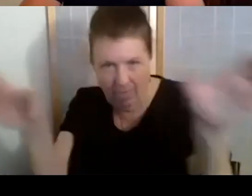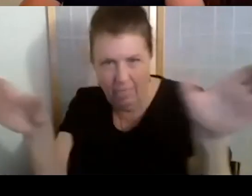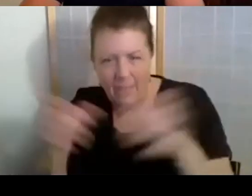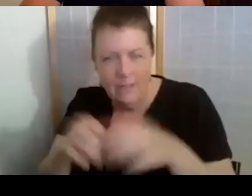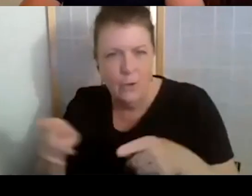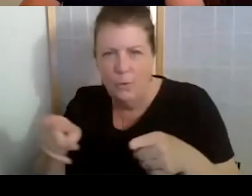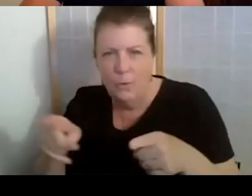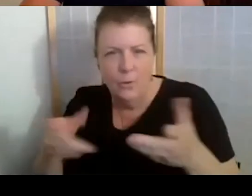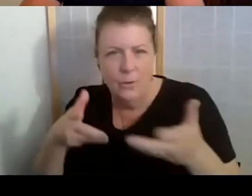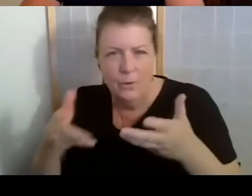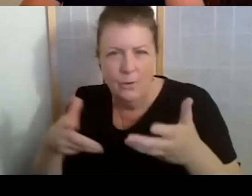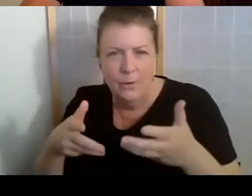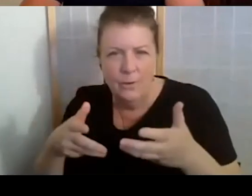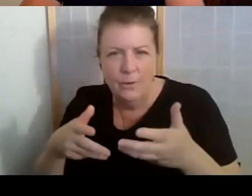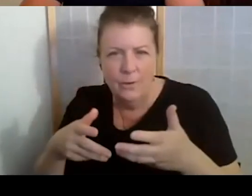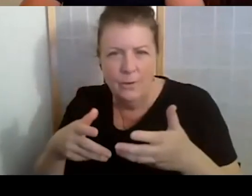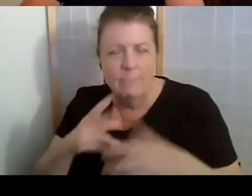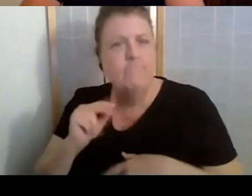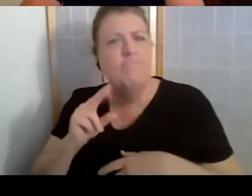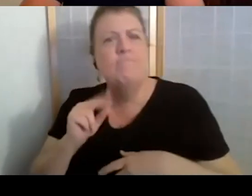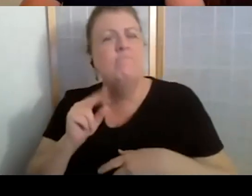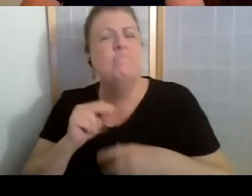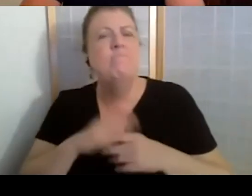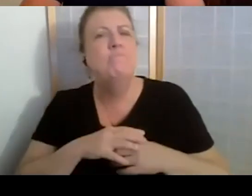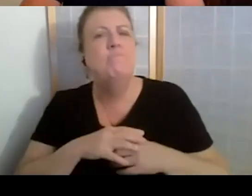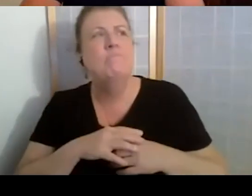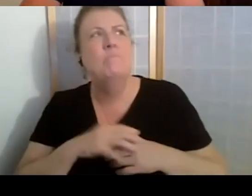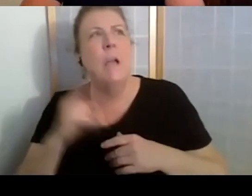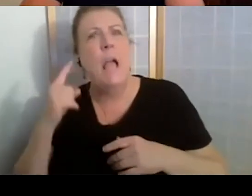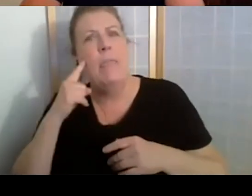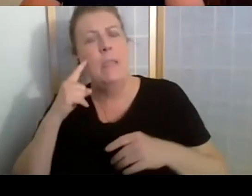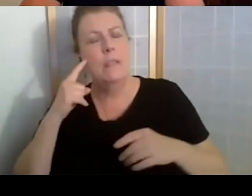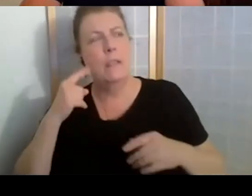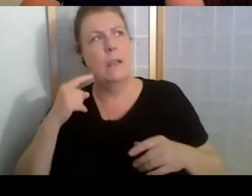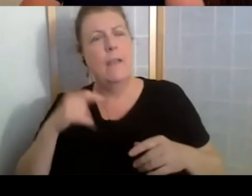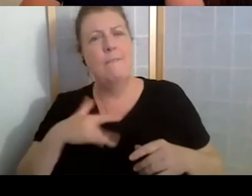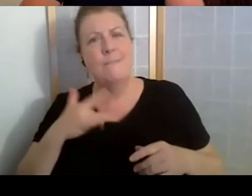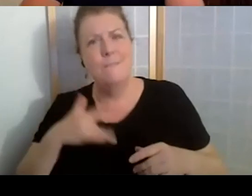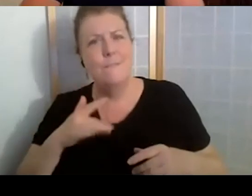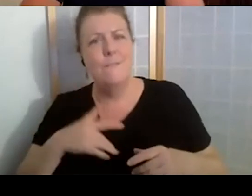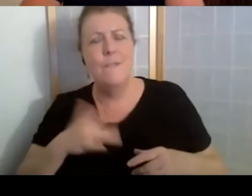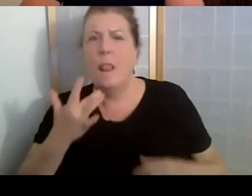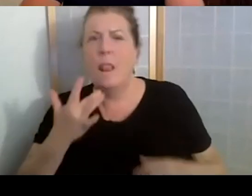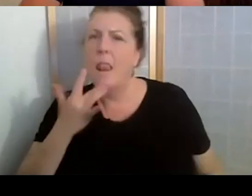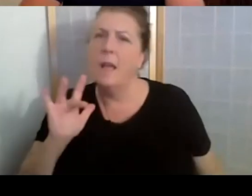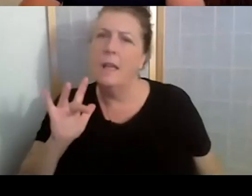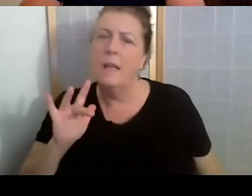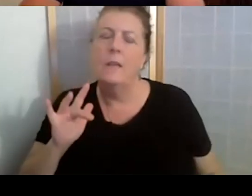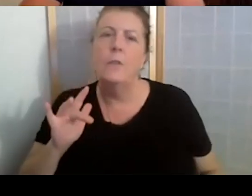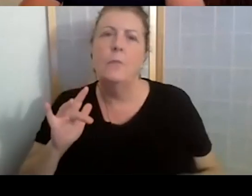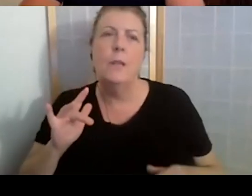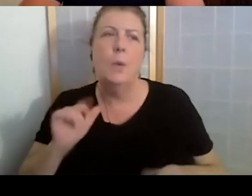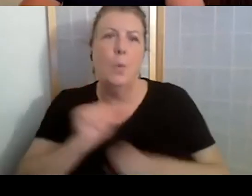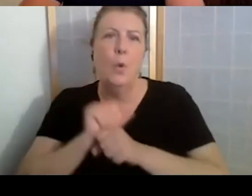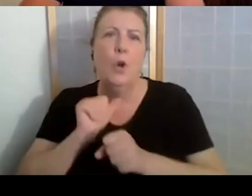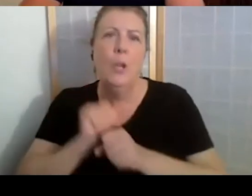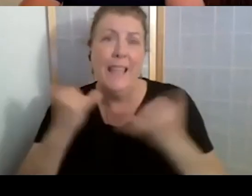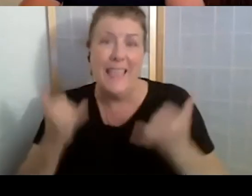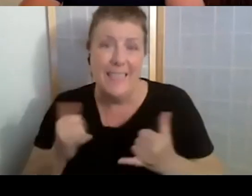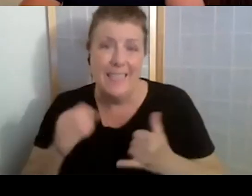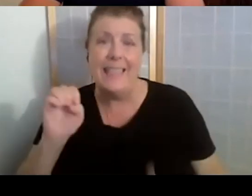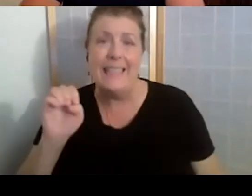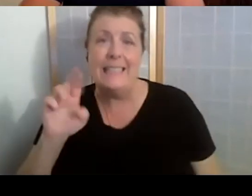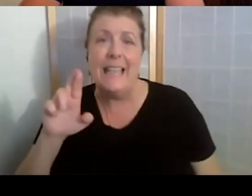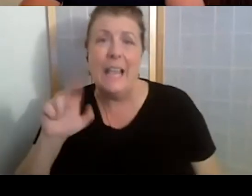a... No, I think that I feel incredibly lucky to be working in this era of television, because I think that sort